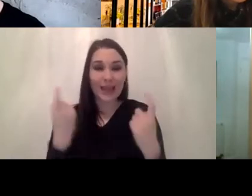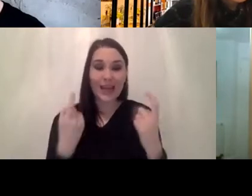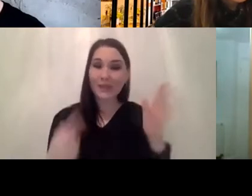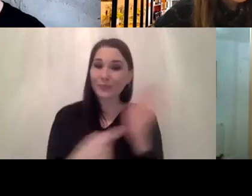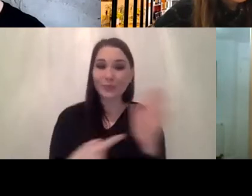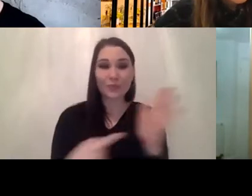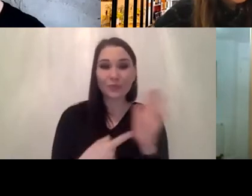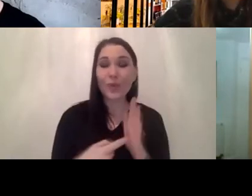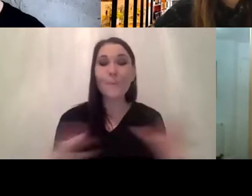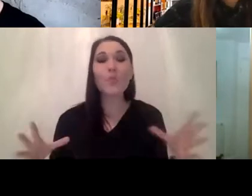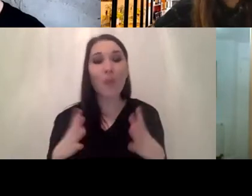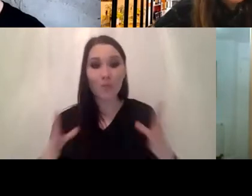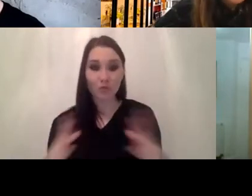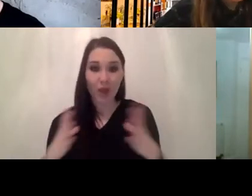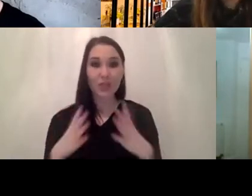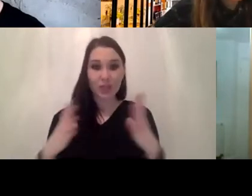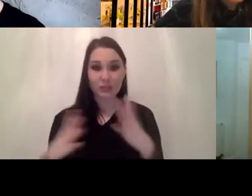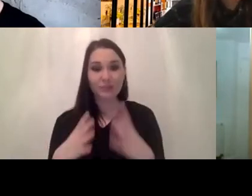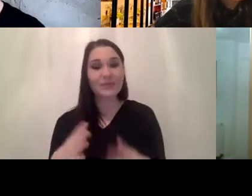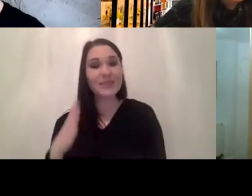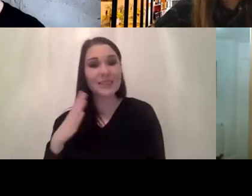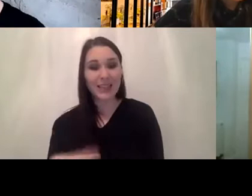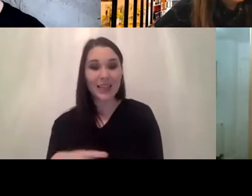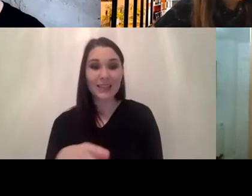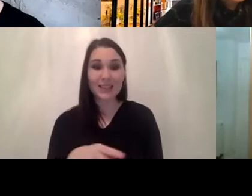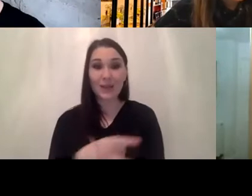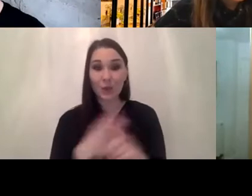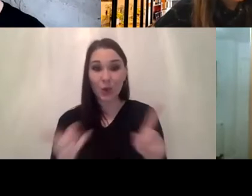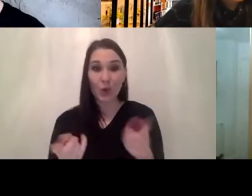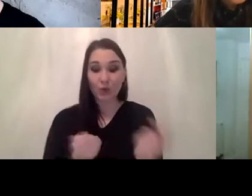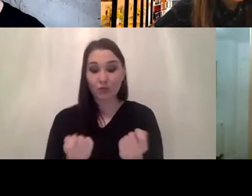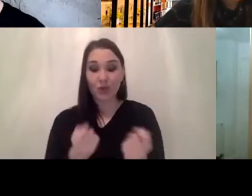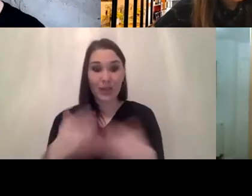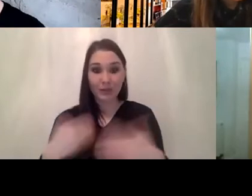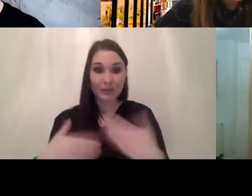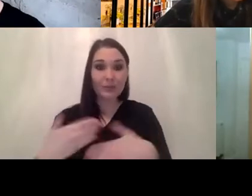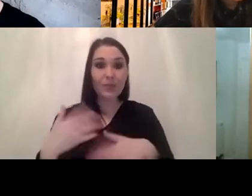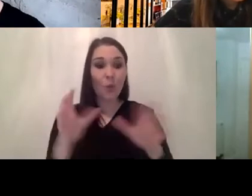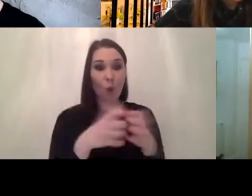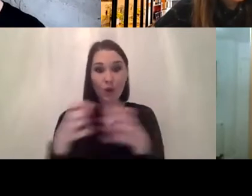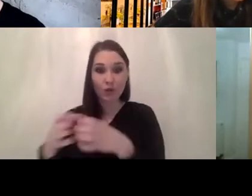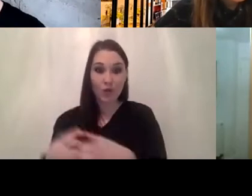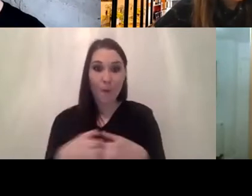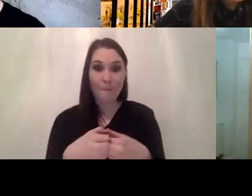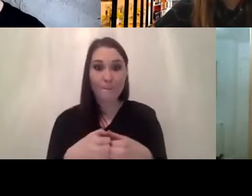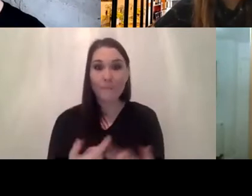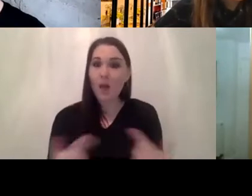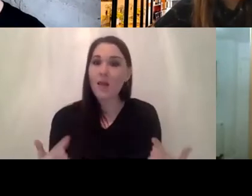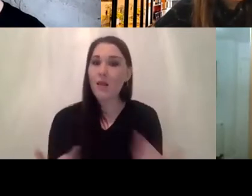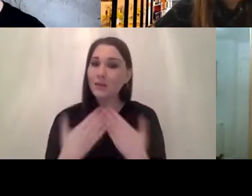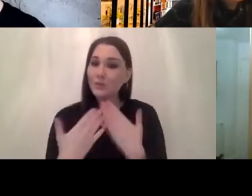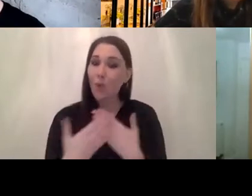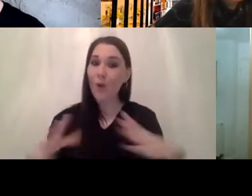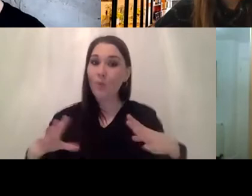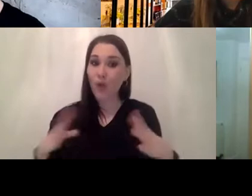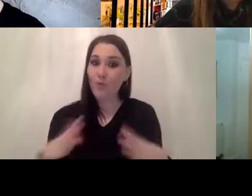the preparation you need to do. So if you are running a workshop, I think a lot more preparation needs to go